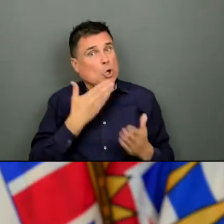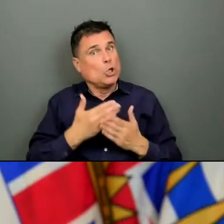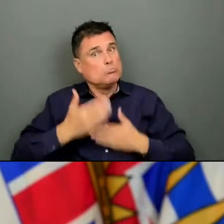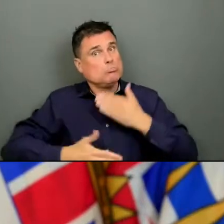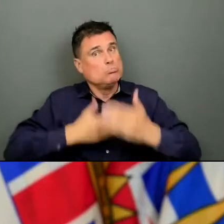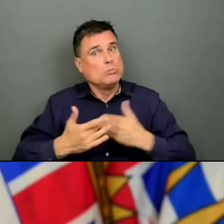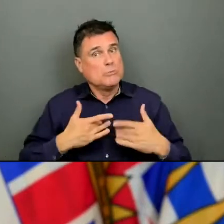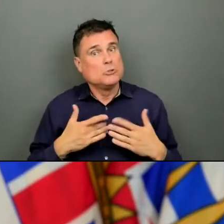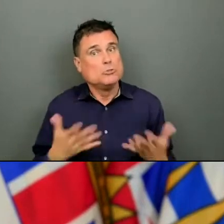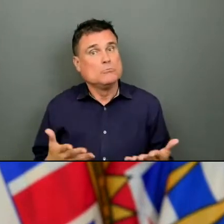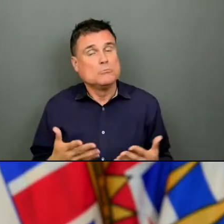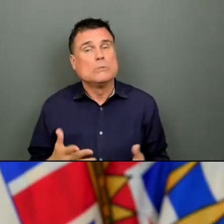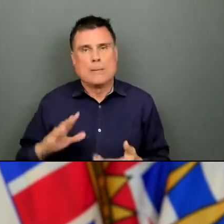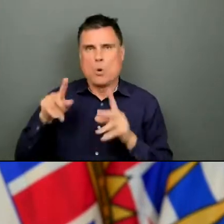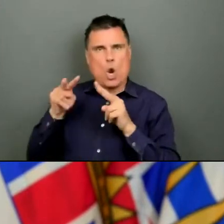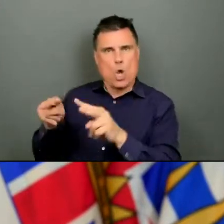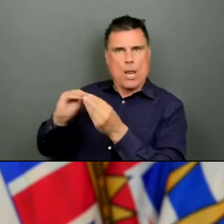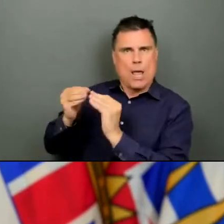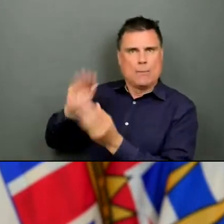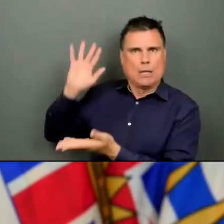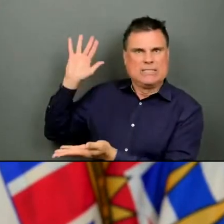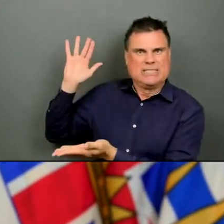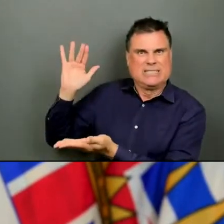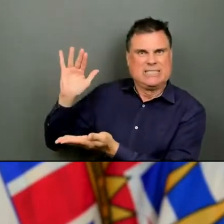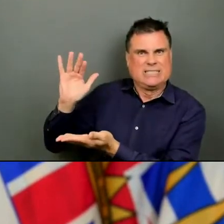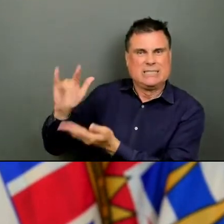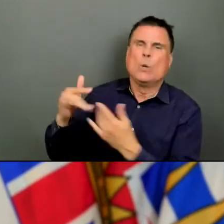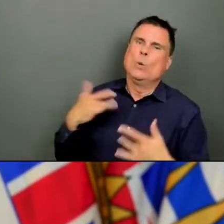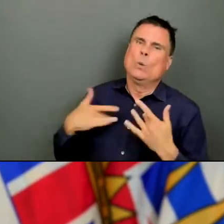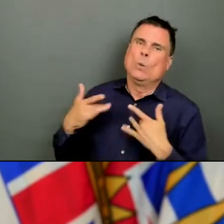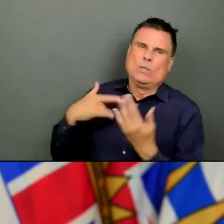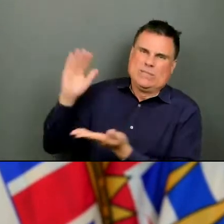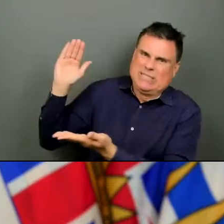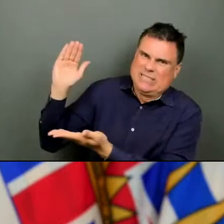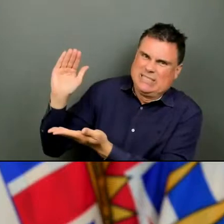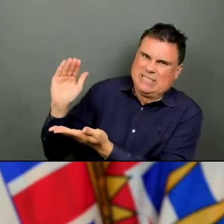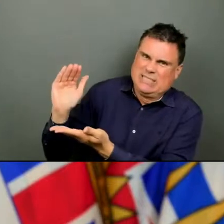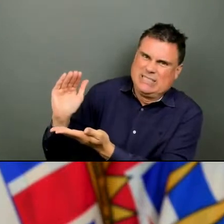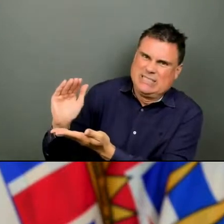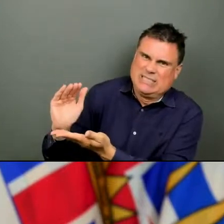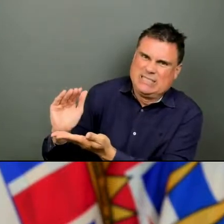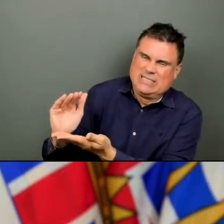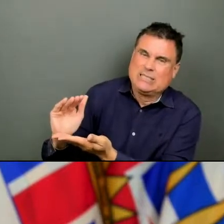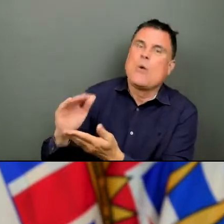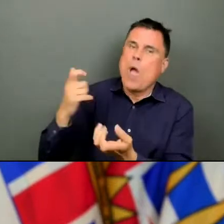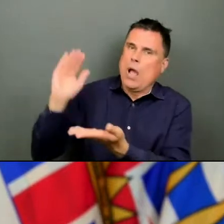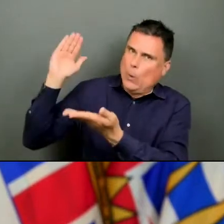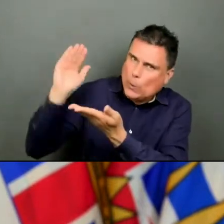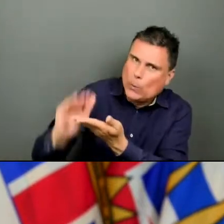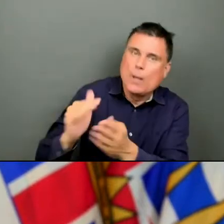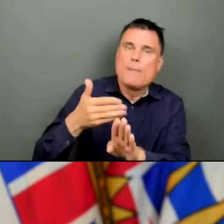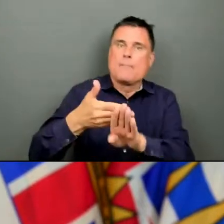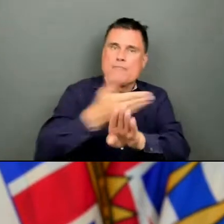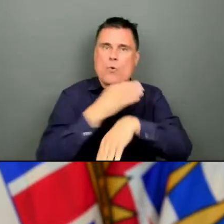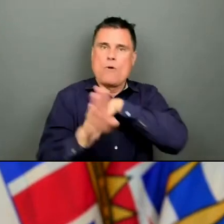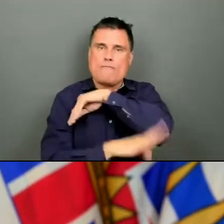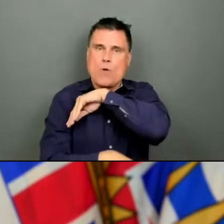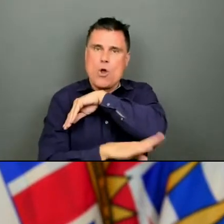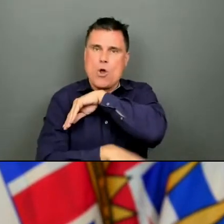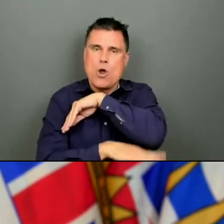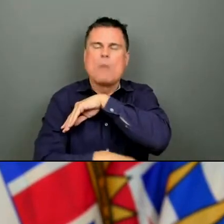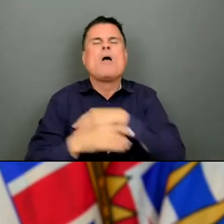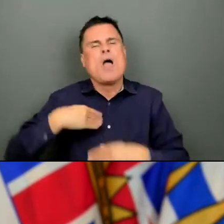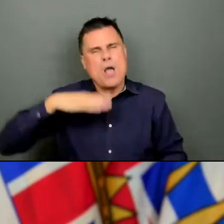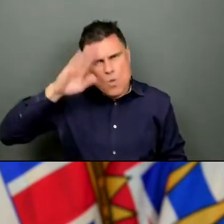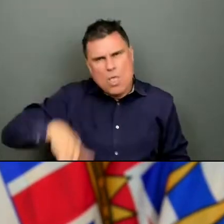down as low as we possibly can before we head into the fall, because we know that there's going to be more virus circulating, whether